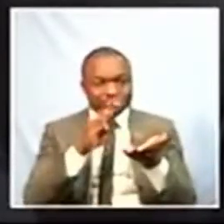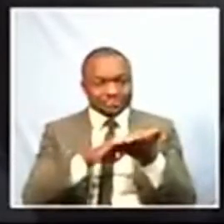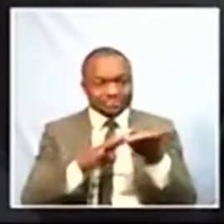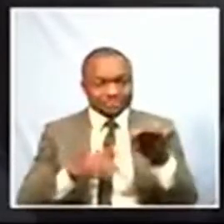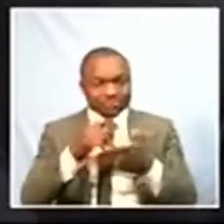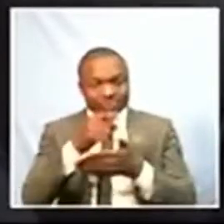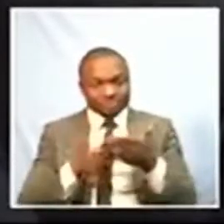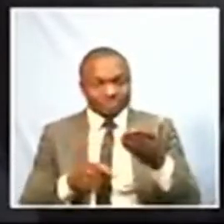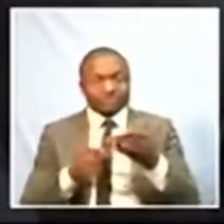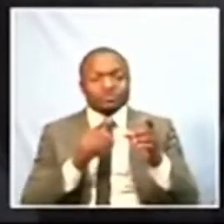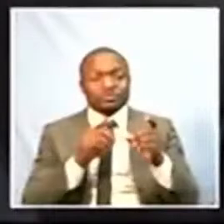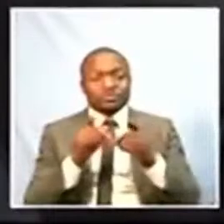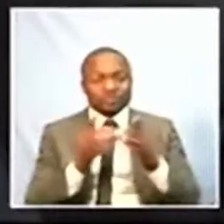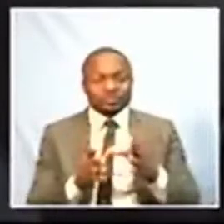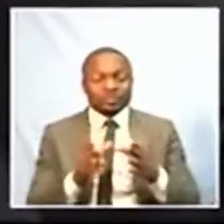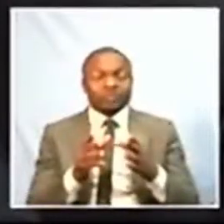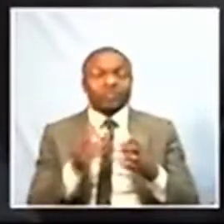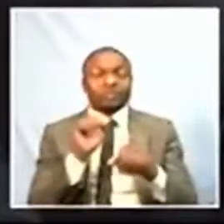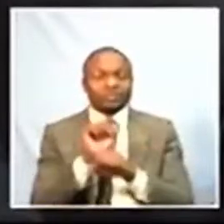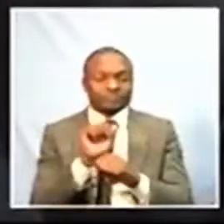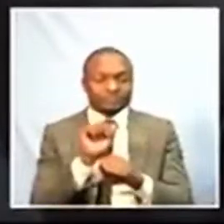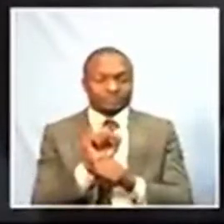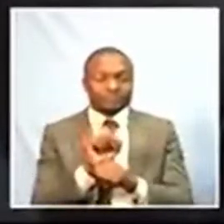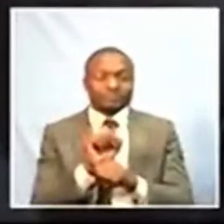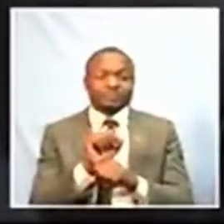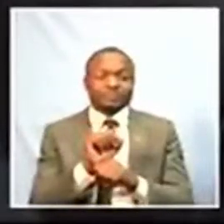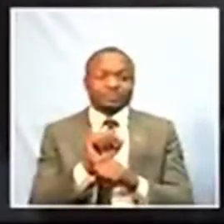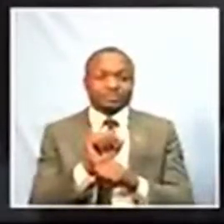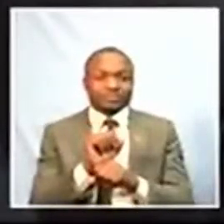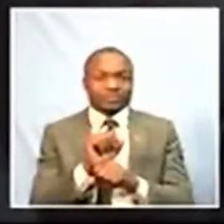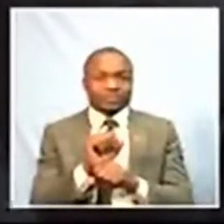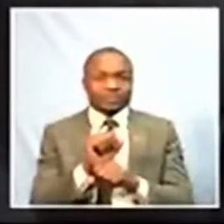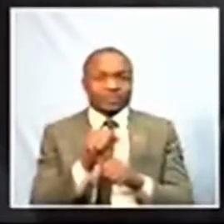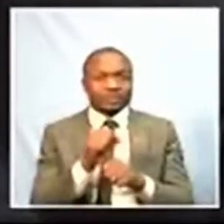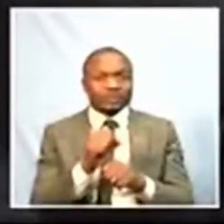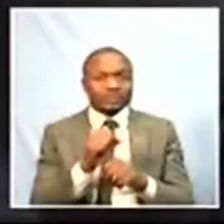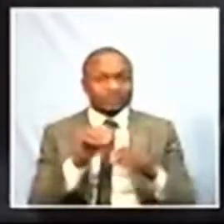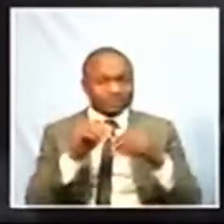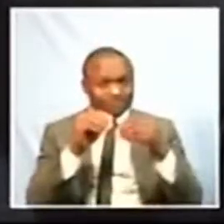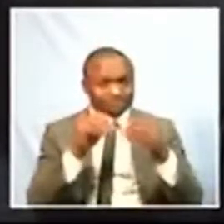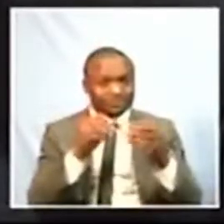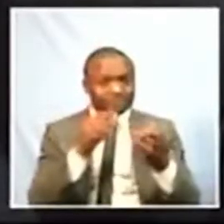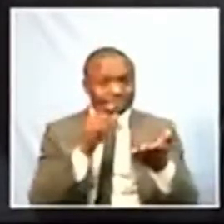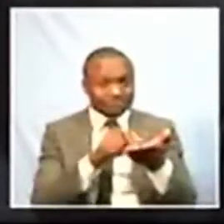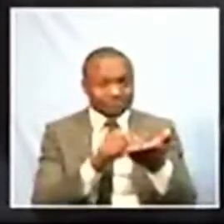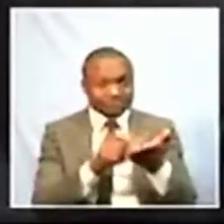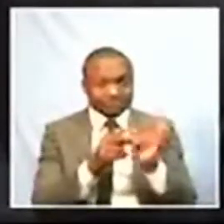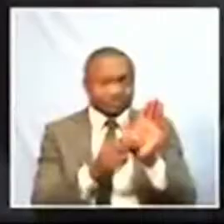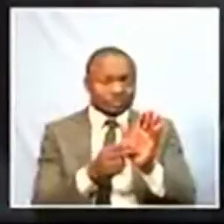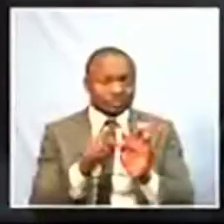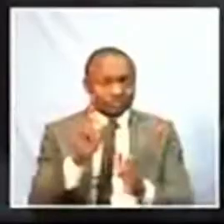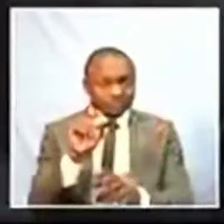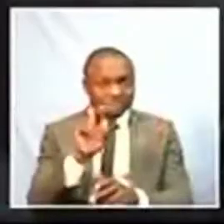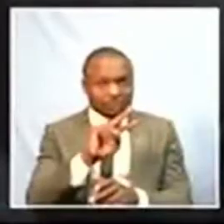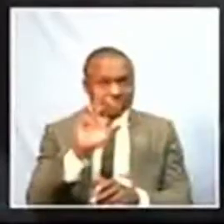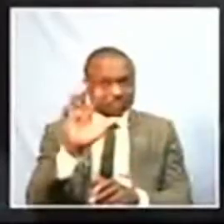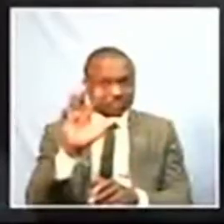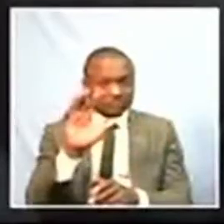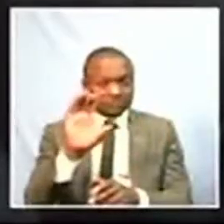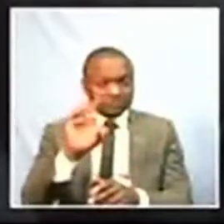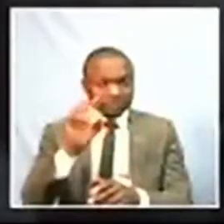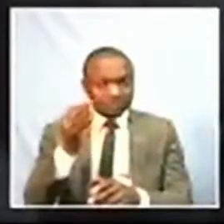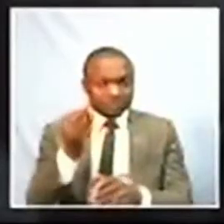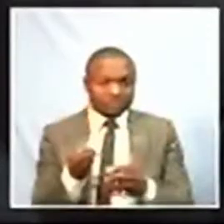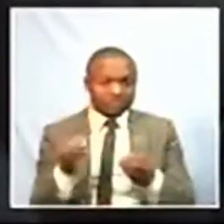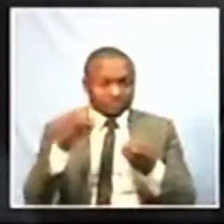the director works has made as an application now to the 2025 CDF for additional funding.